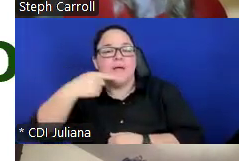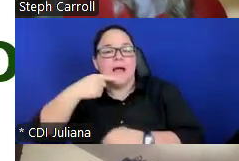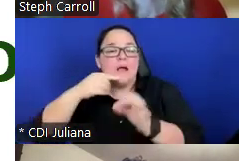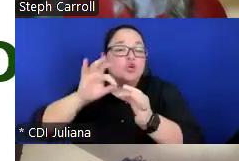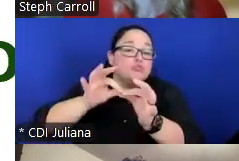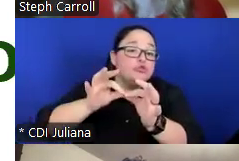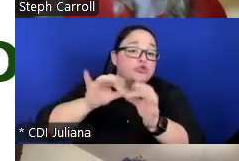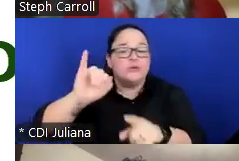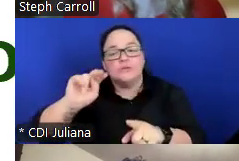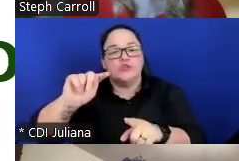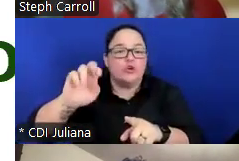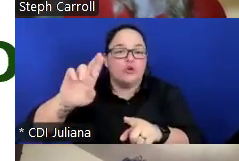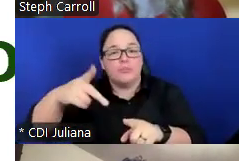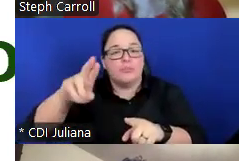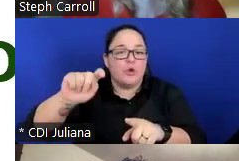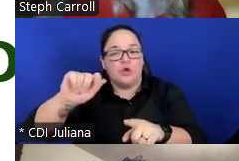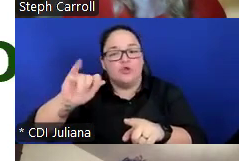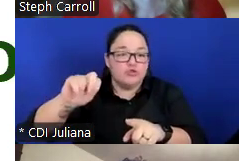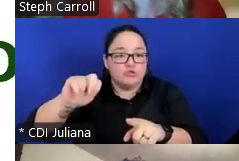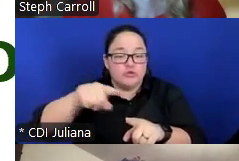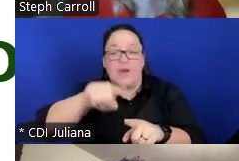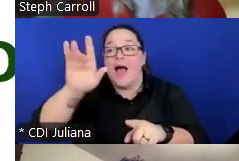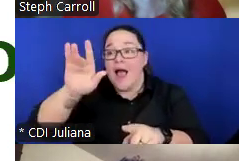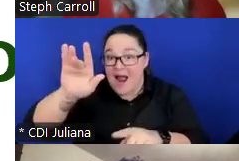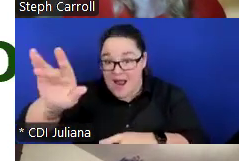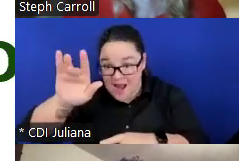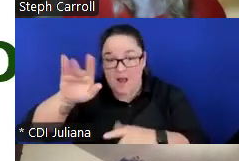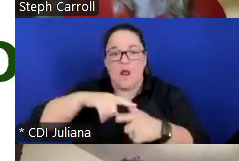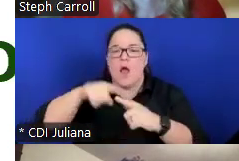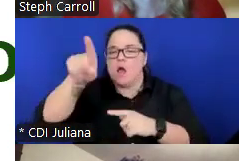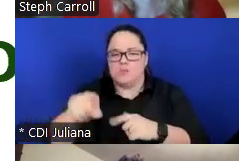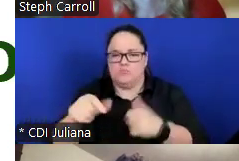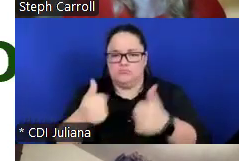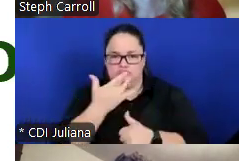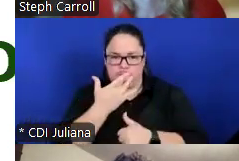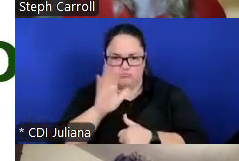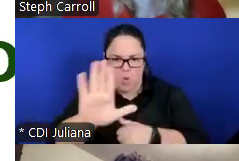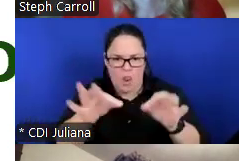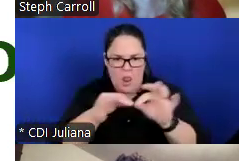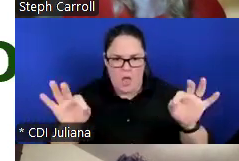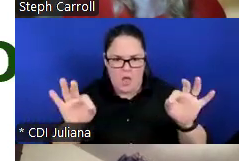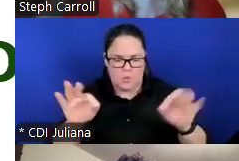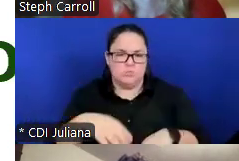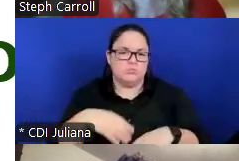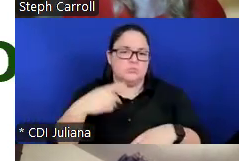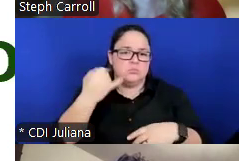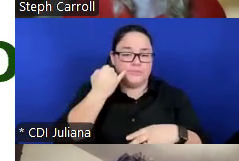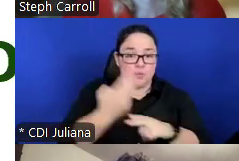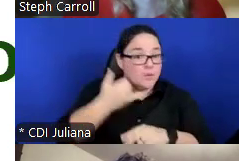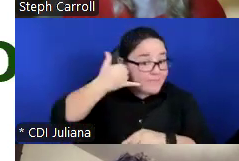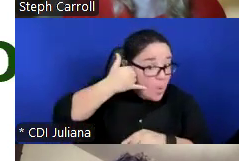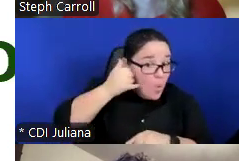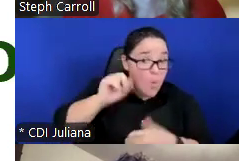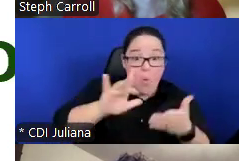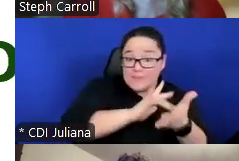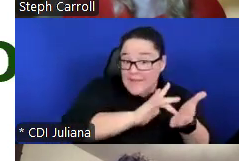or interpretation, and then choose your language channel. If you are using a phone or tablet, click Done. If you can't hear the